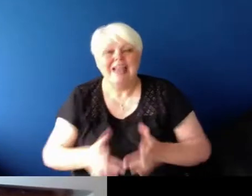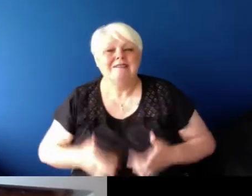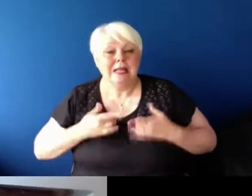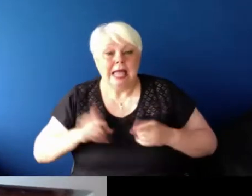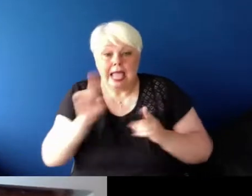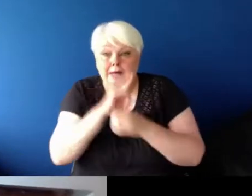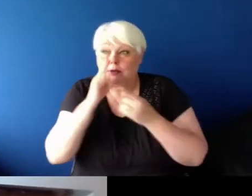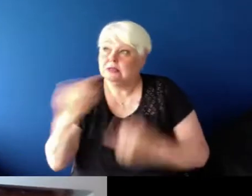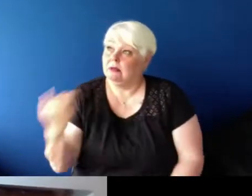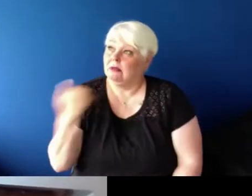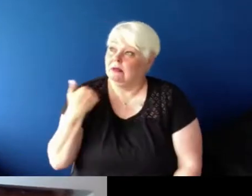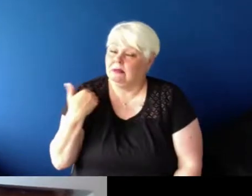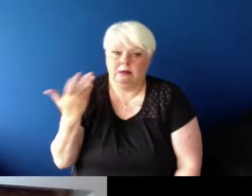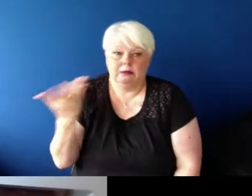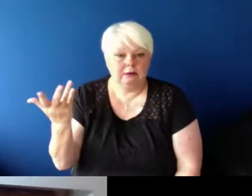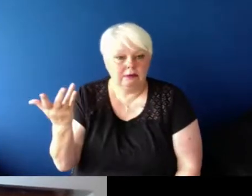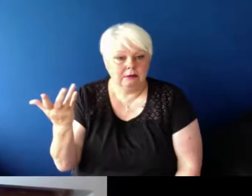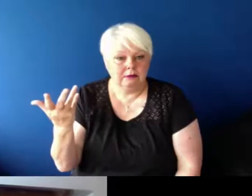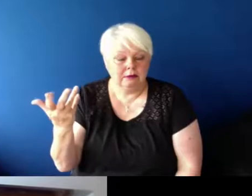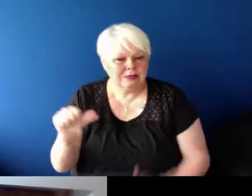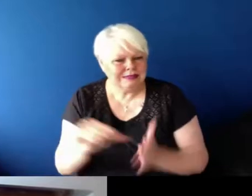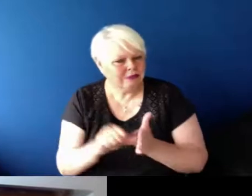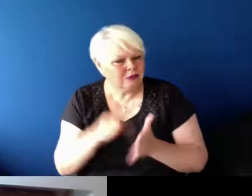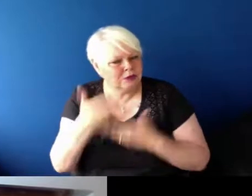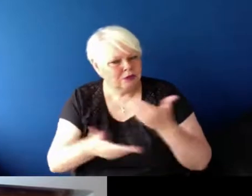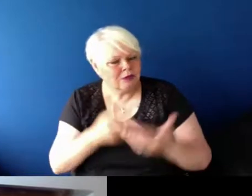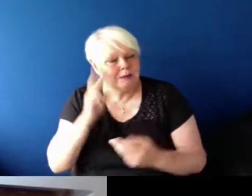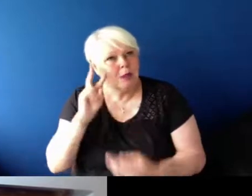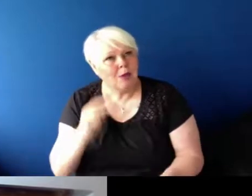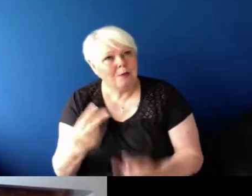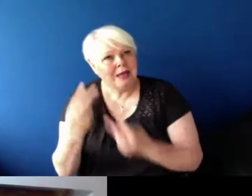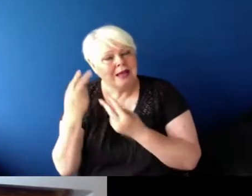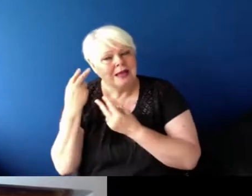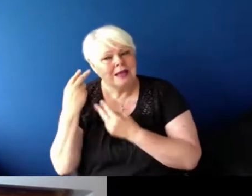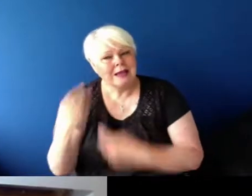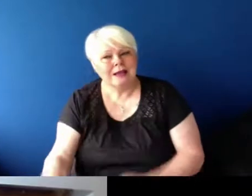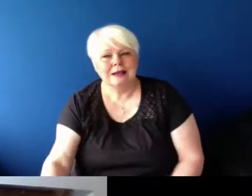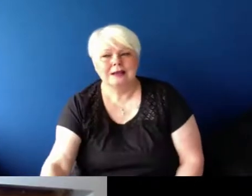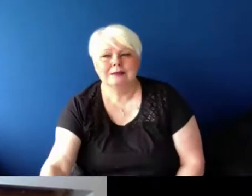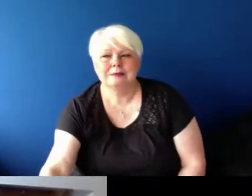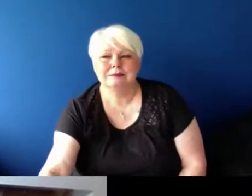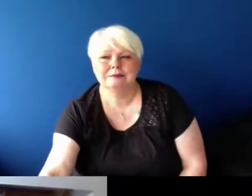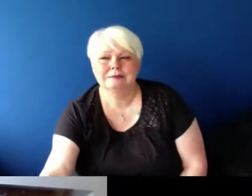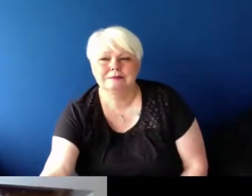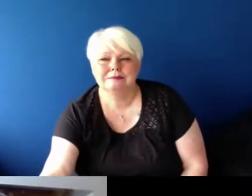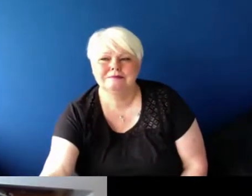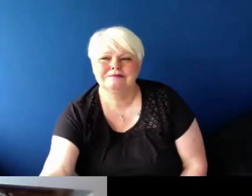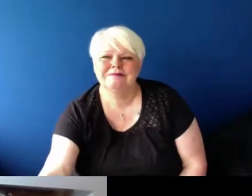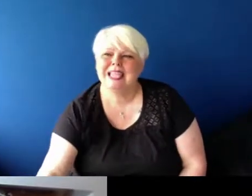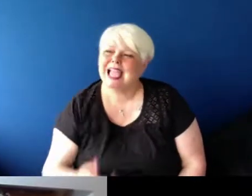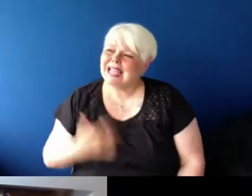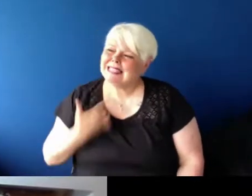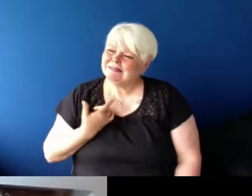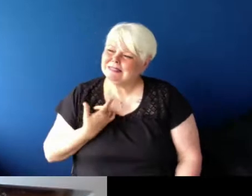question. It's hard to describe and think back into that now. So I wasn't resentful.